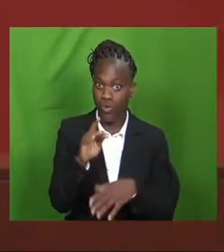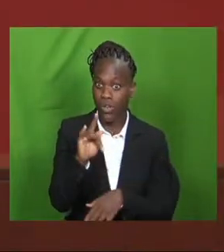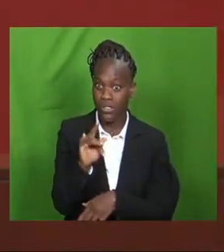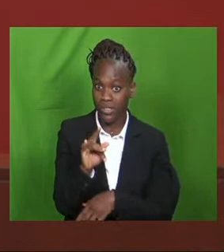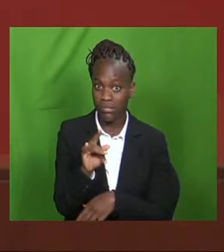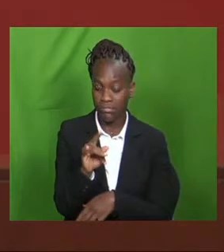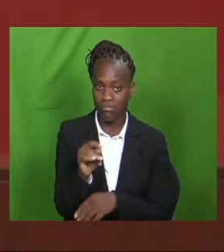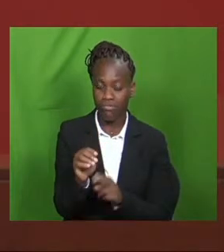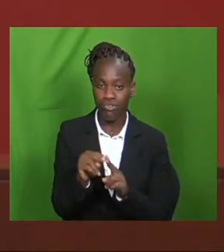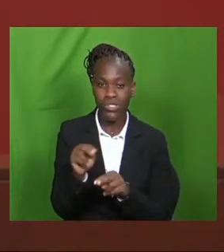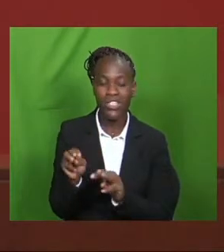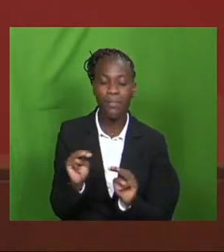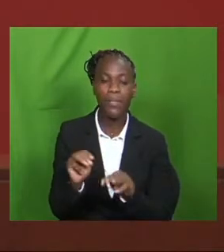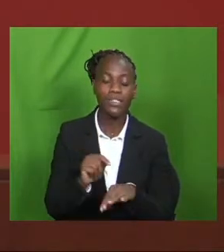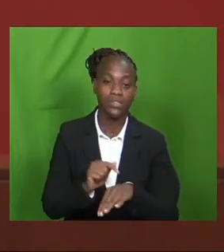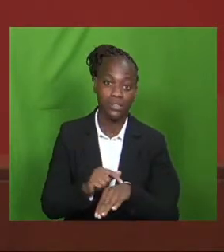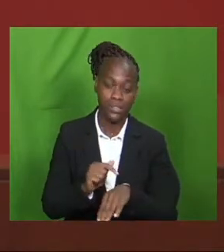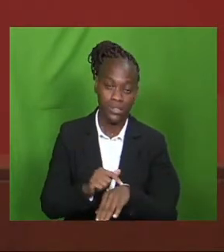manage the time.